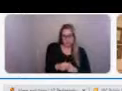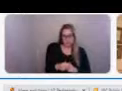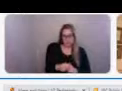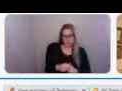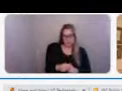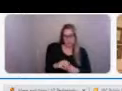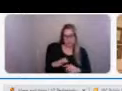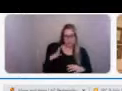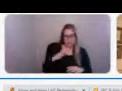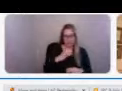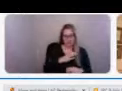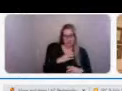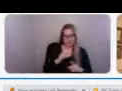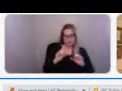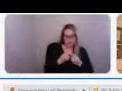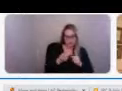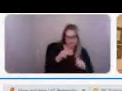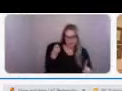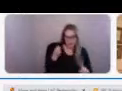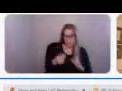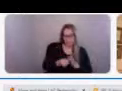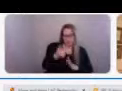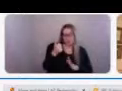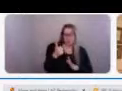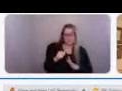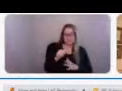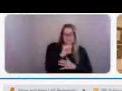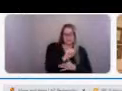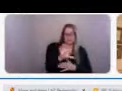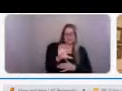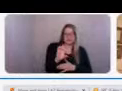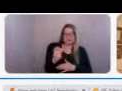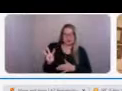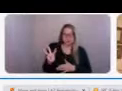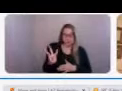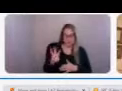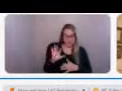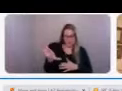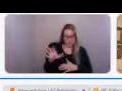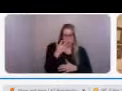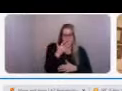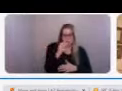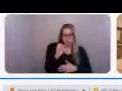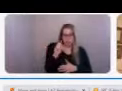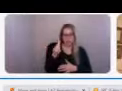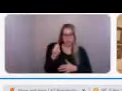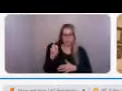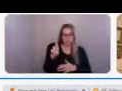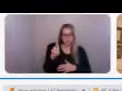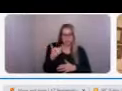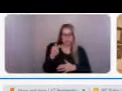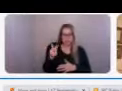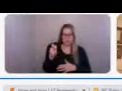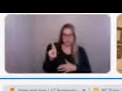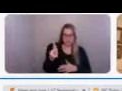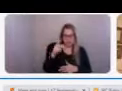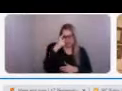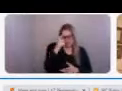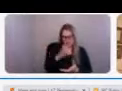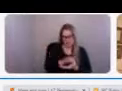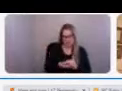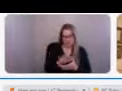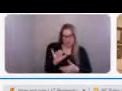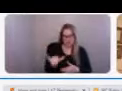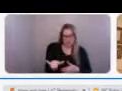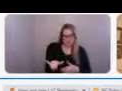district from sun city west out to the colorado river i believe that uh just